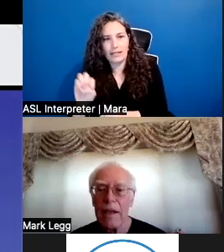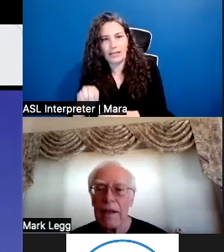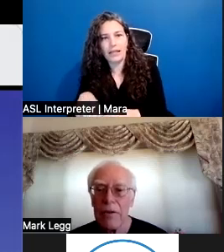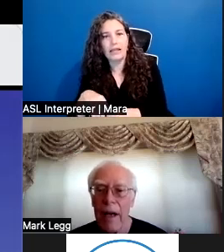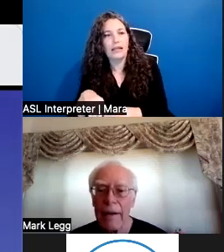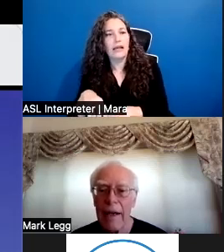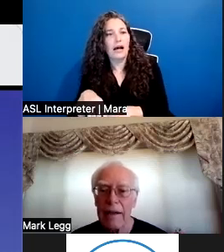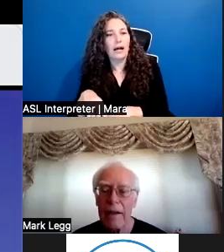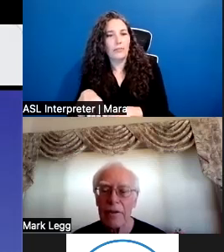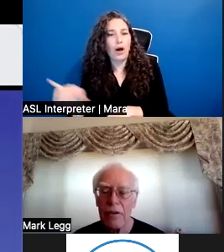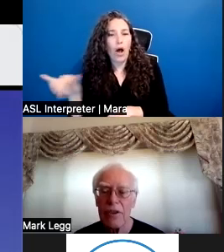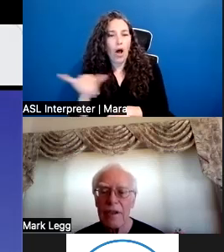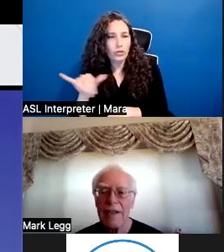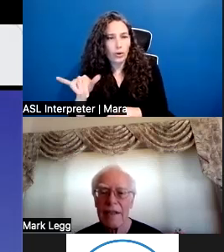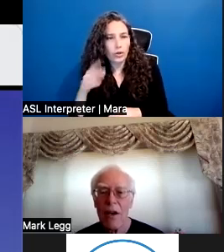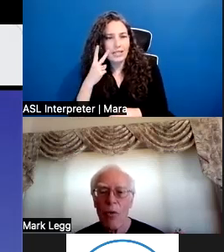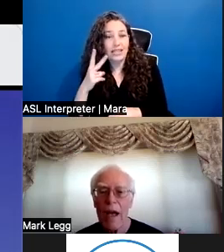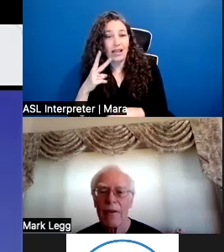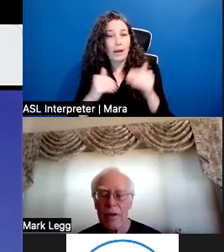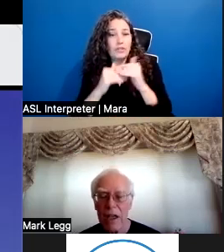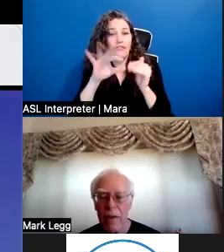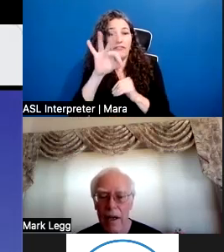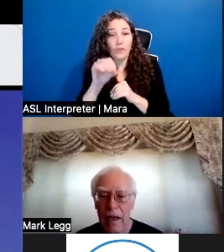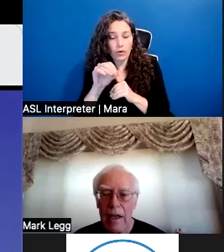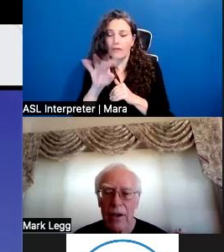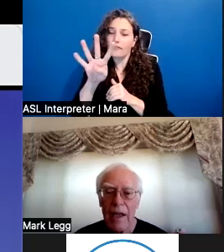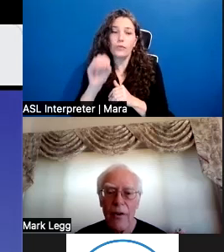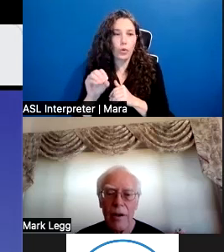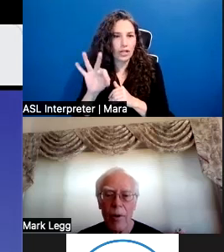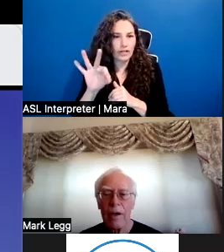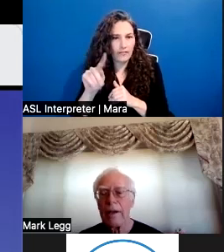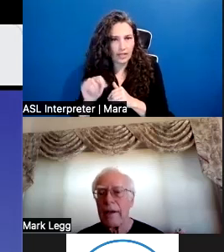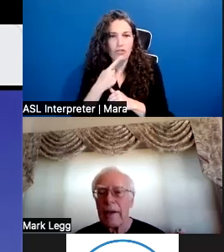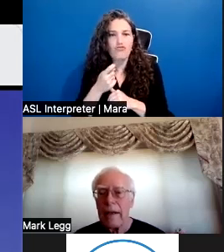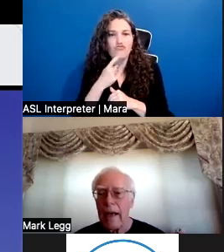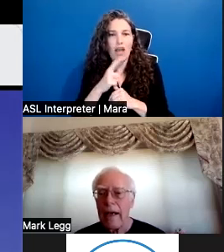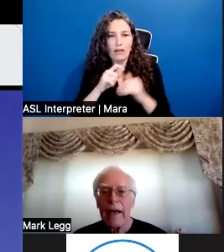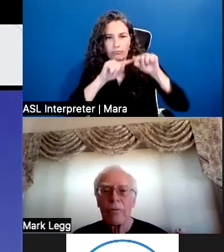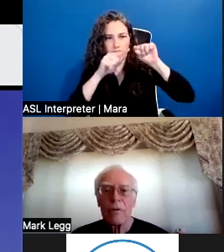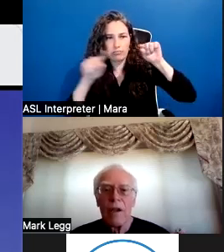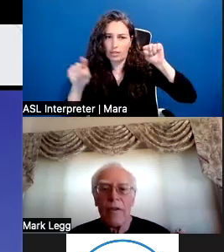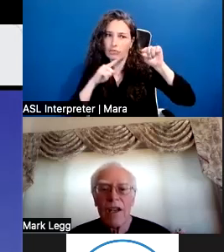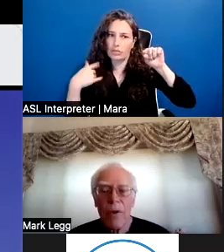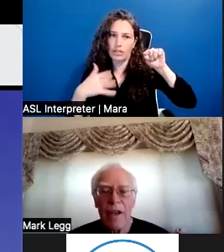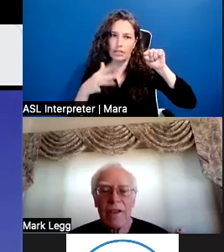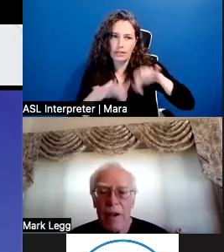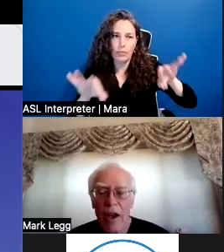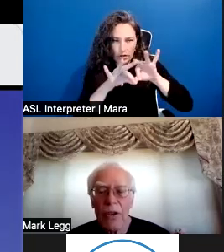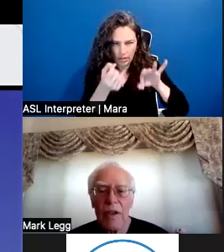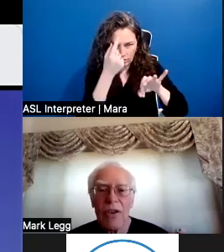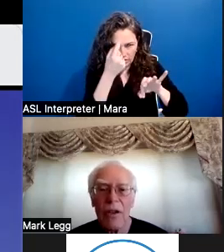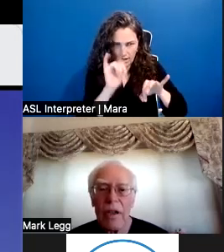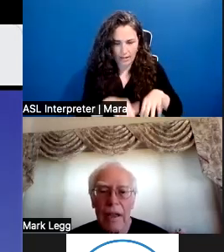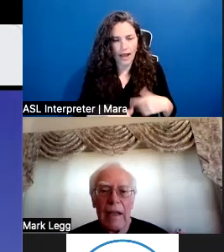red transect there. And so you see this is this wave surging in there. So that's very important. And I guess we'll finish with this, that we